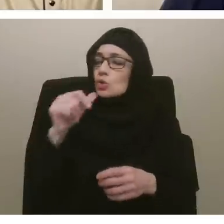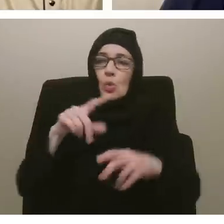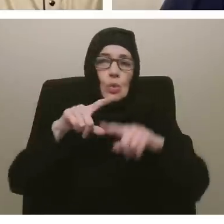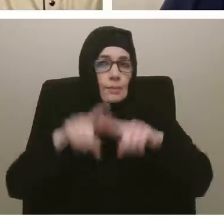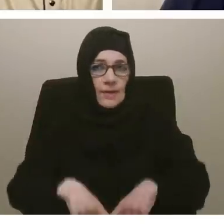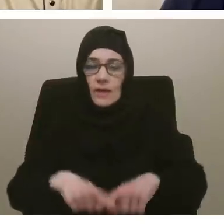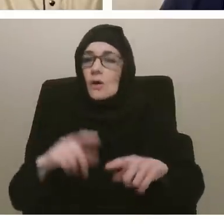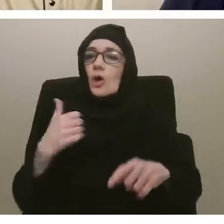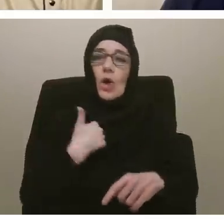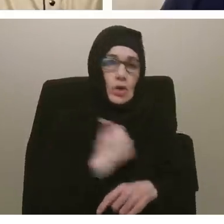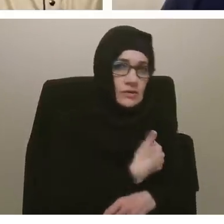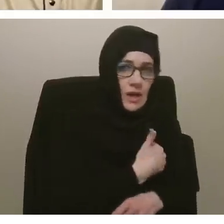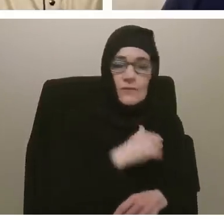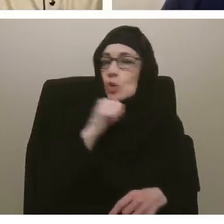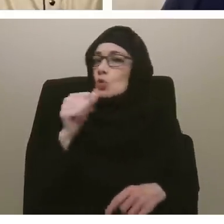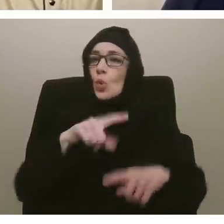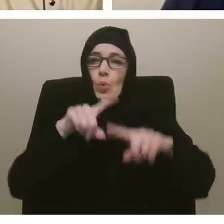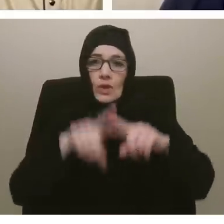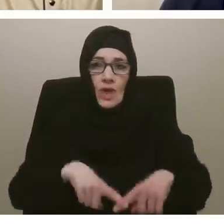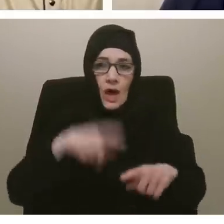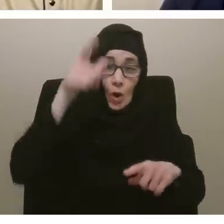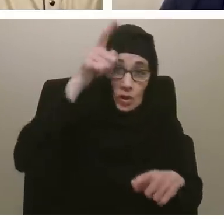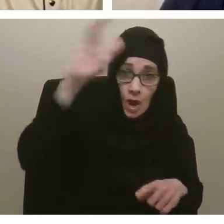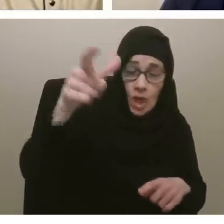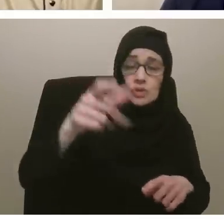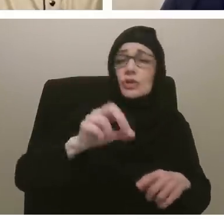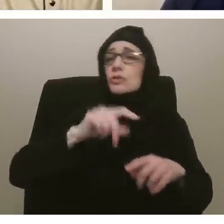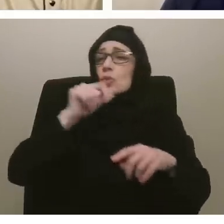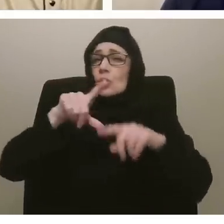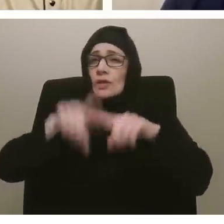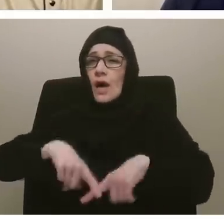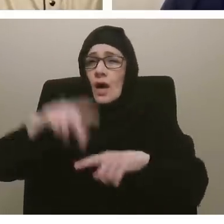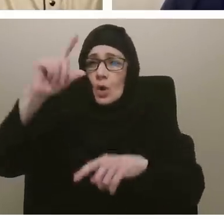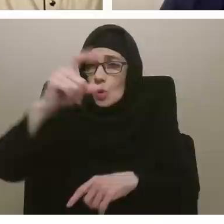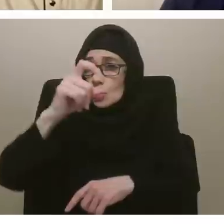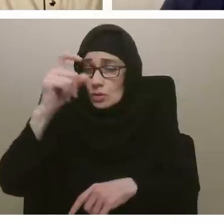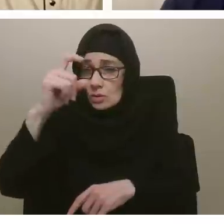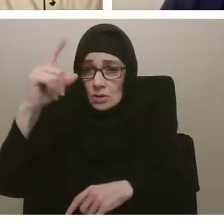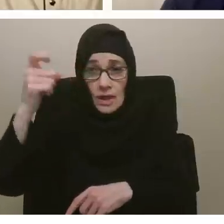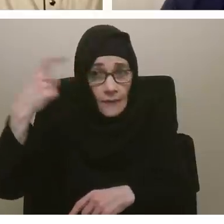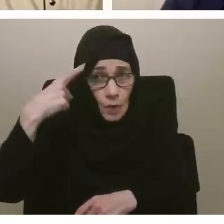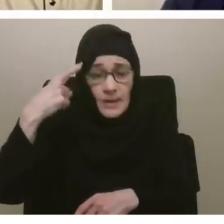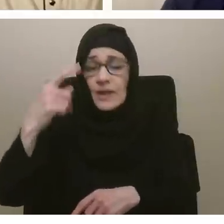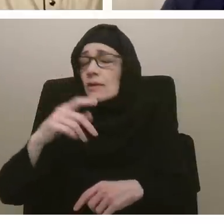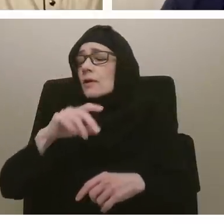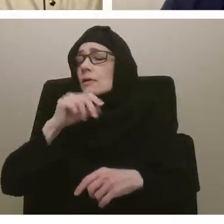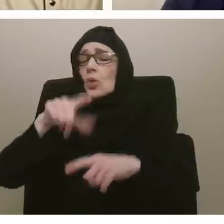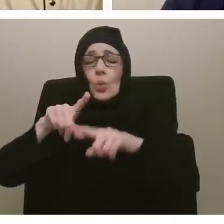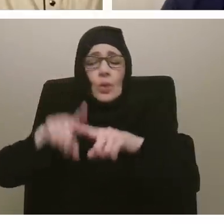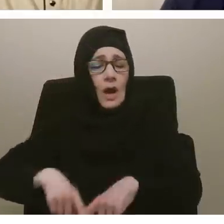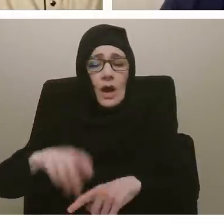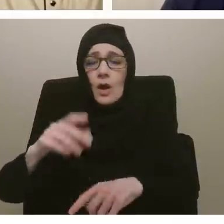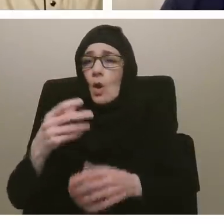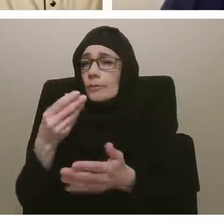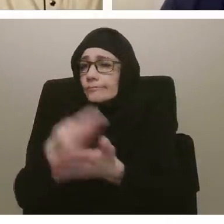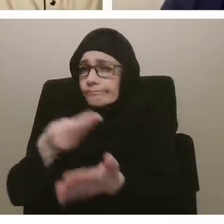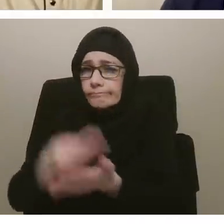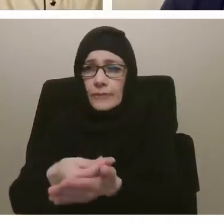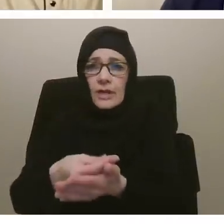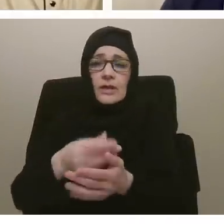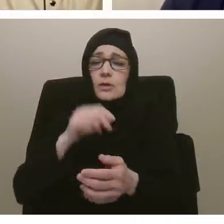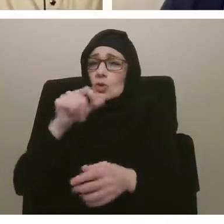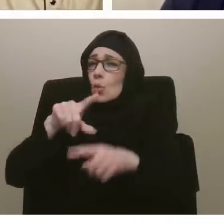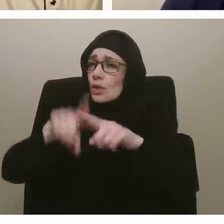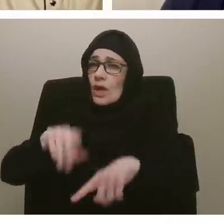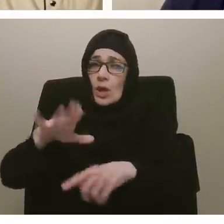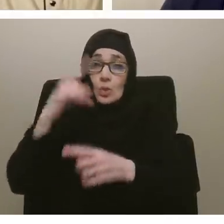Don't rely on governments. Don't rely on circumstances. Don't rely on your finances. Don't rely on your thoughts. Certainly don't